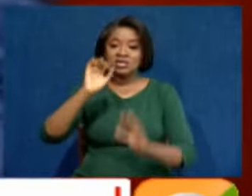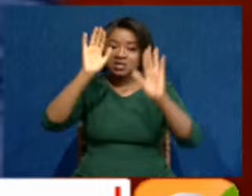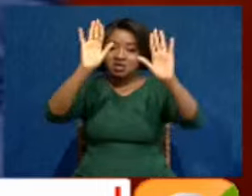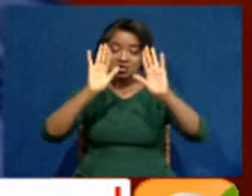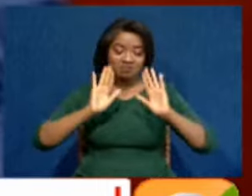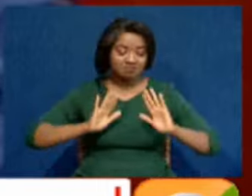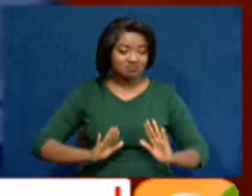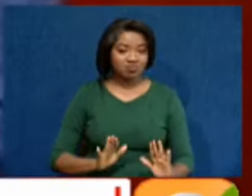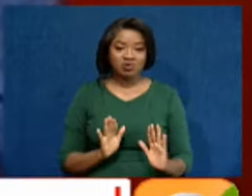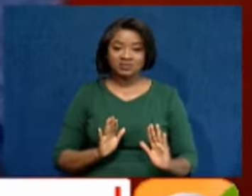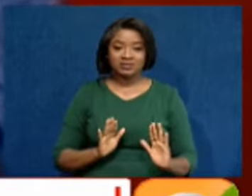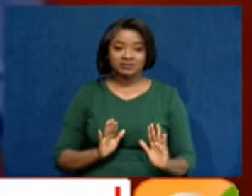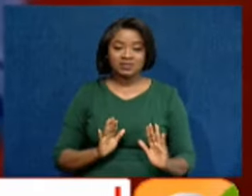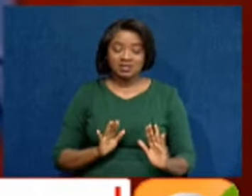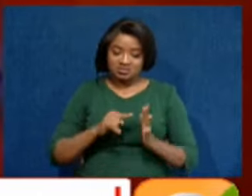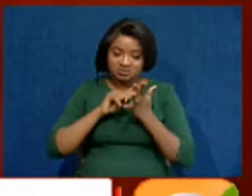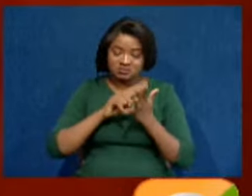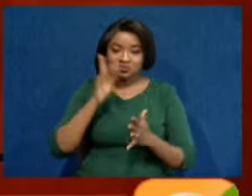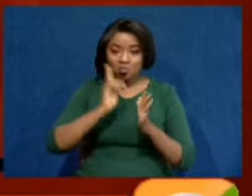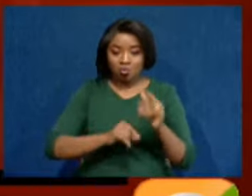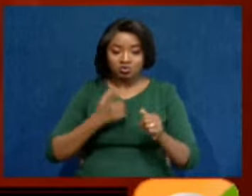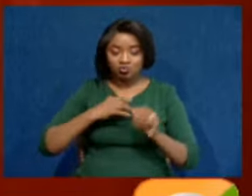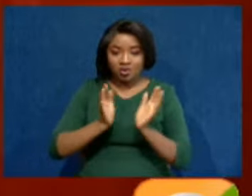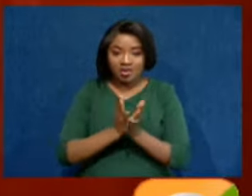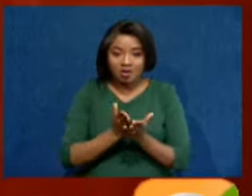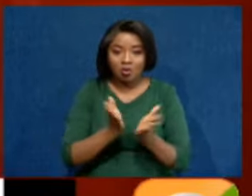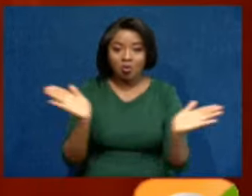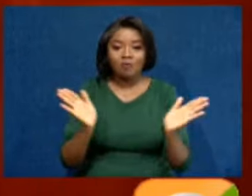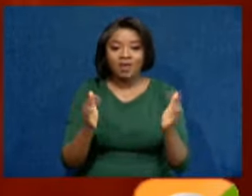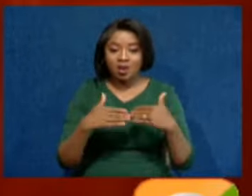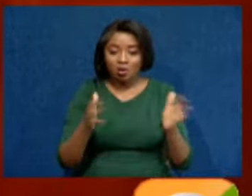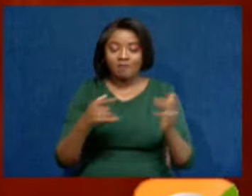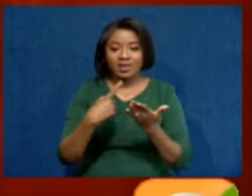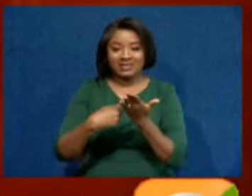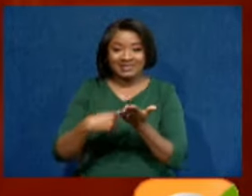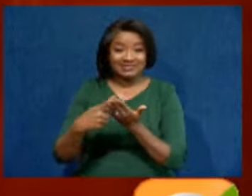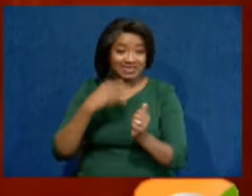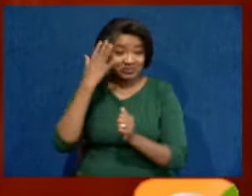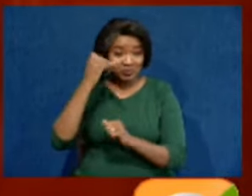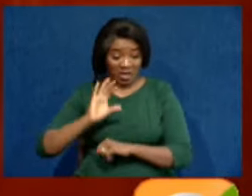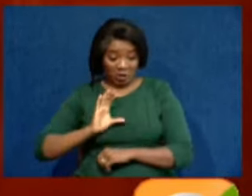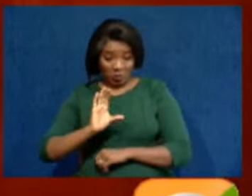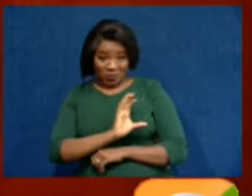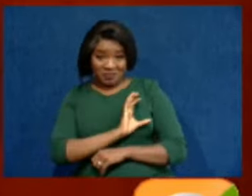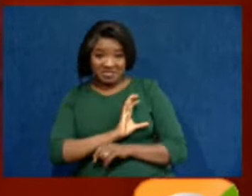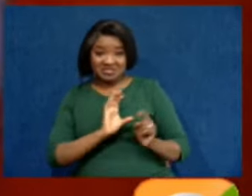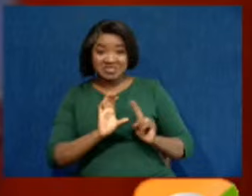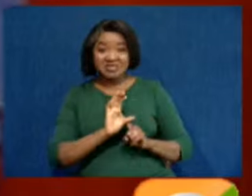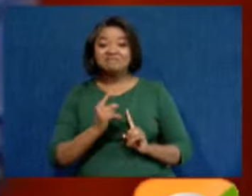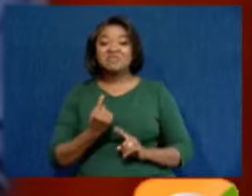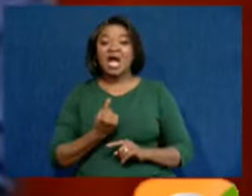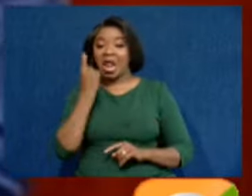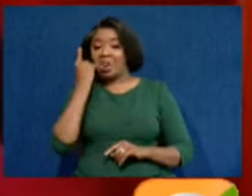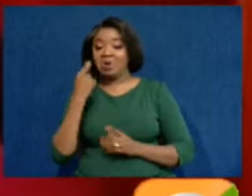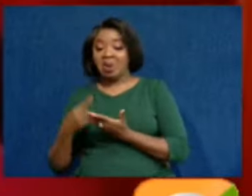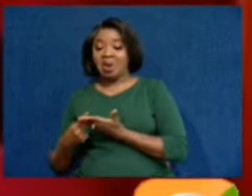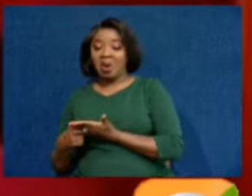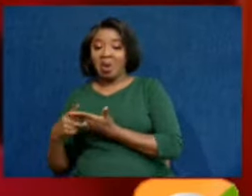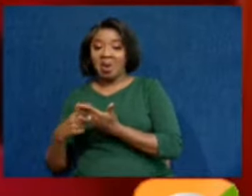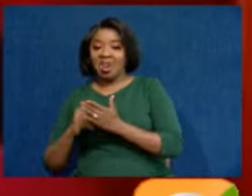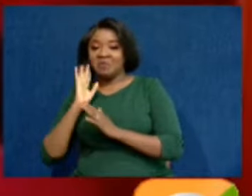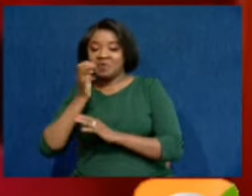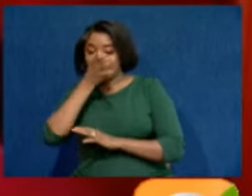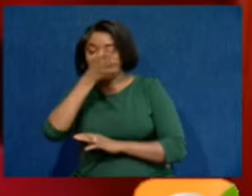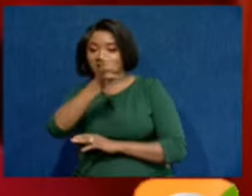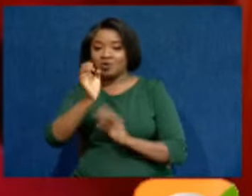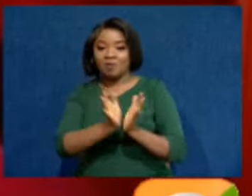open. Because committees sometimes in the nature, Mr. Speaker, can sometimes escape the attention of the public, Mr. Speaker. Njia